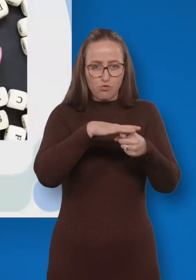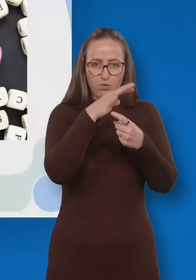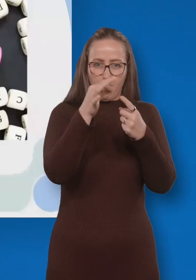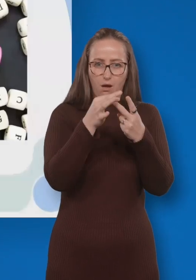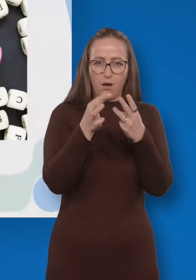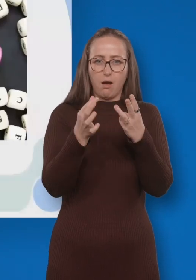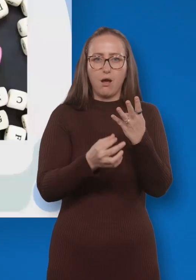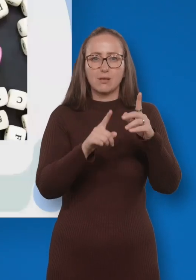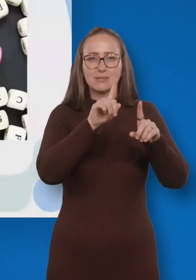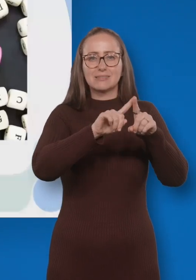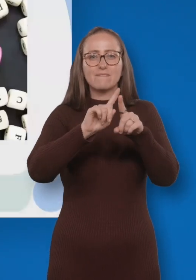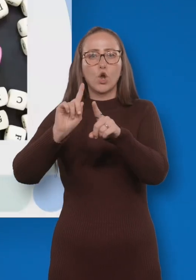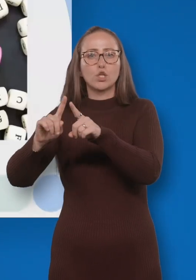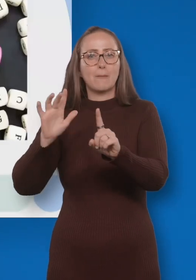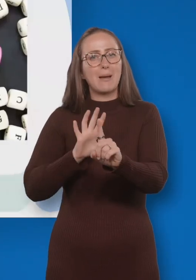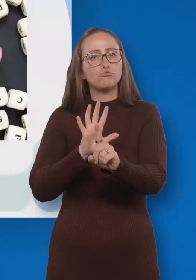diverse backgrounds.